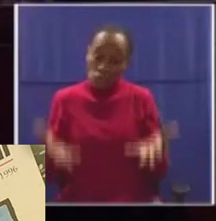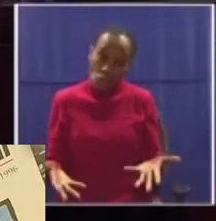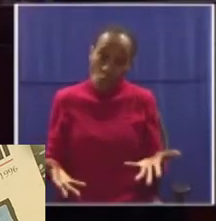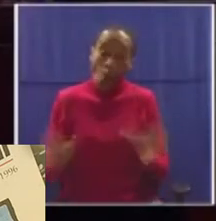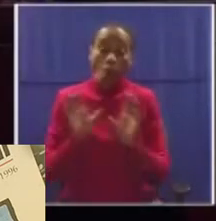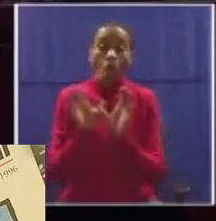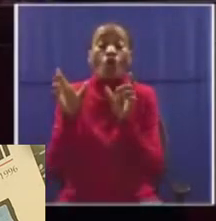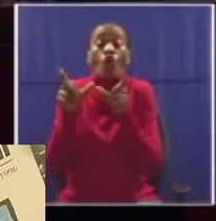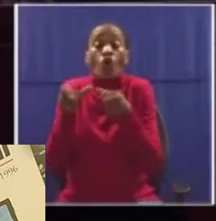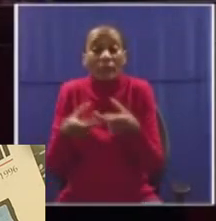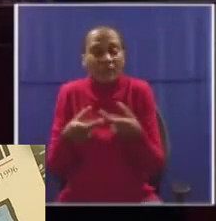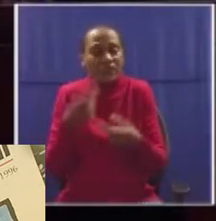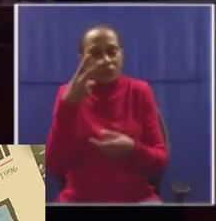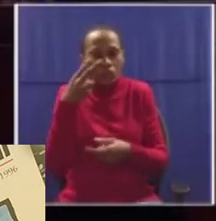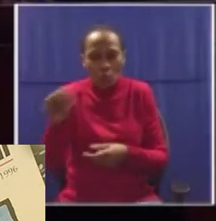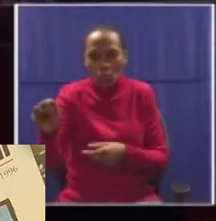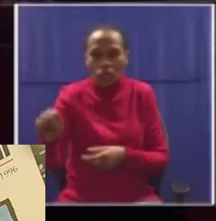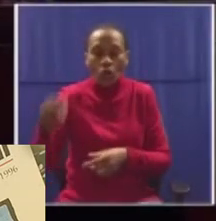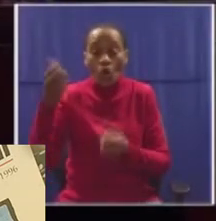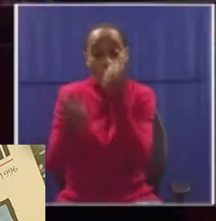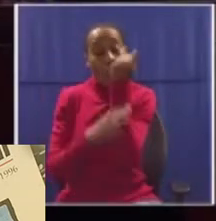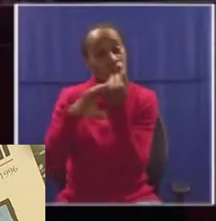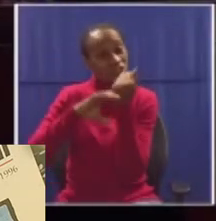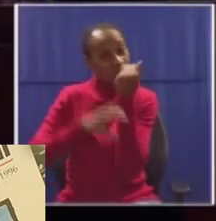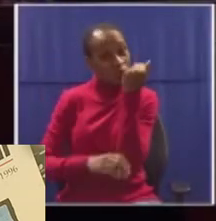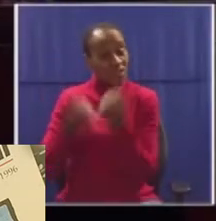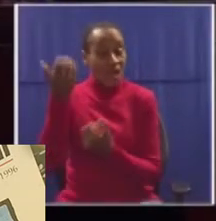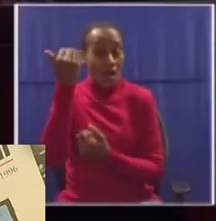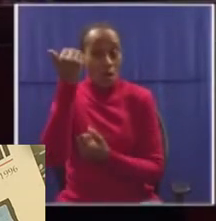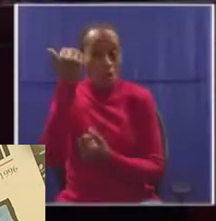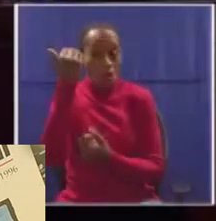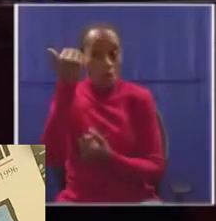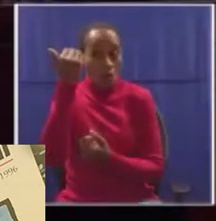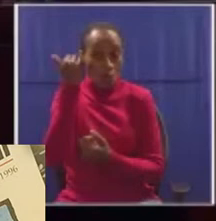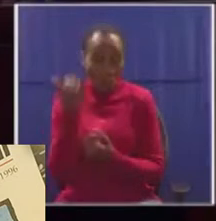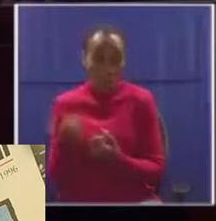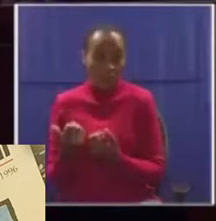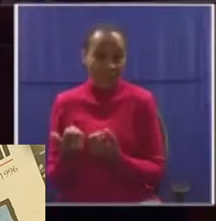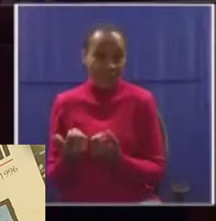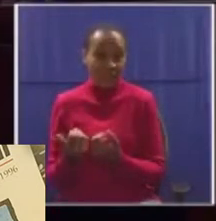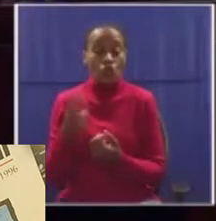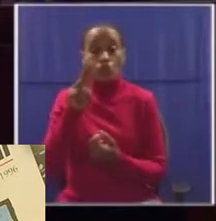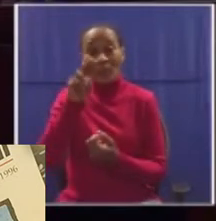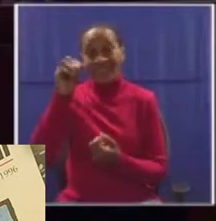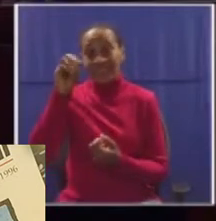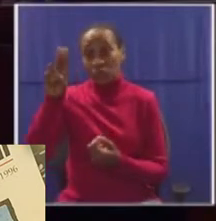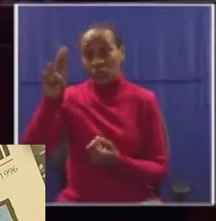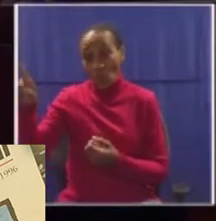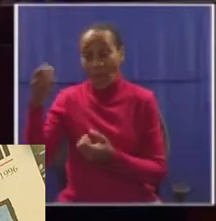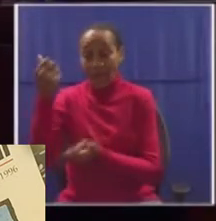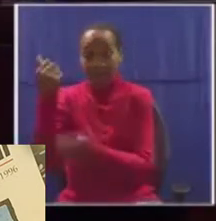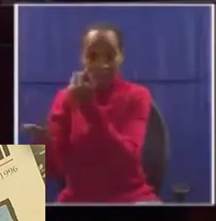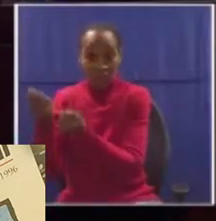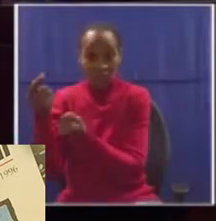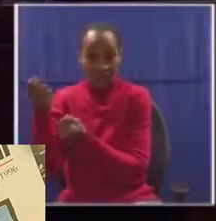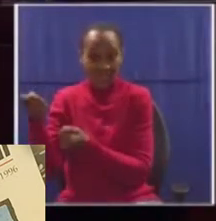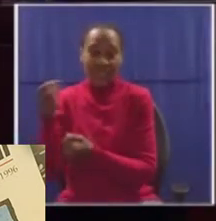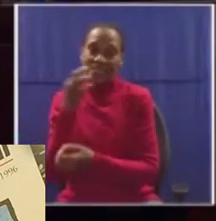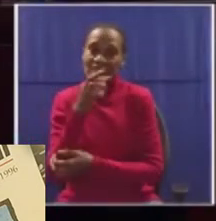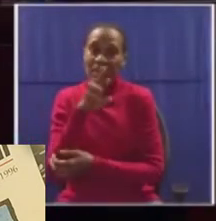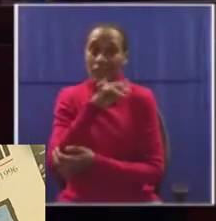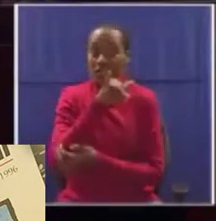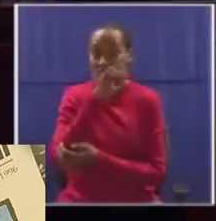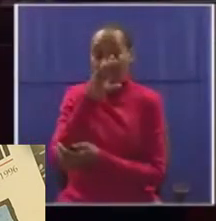regard to the committee notes the construction Court's judgment in the 2021 case which found the record to be